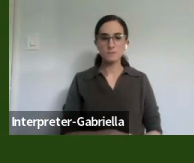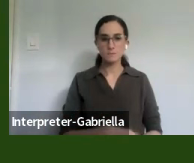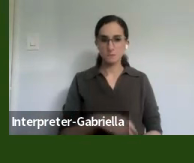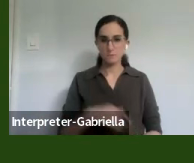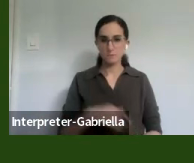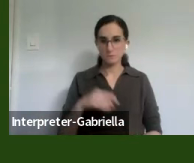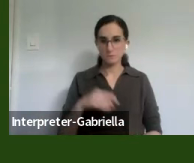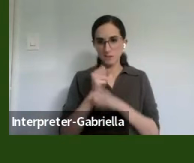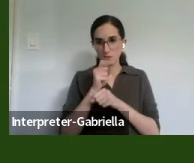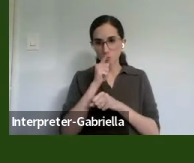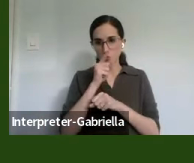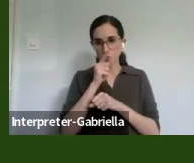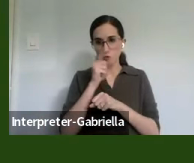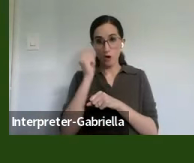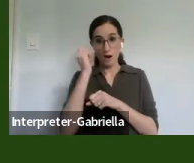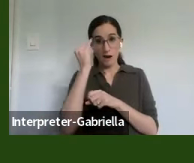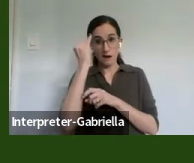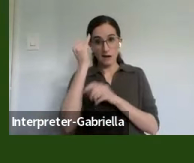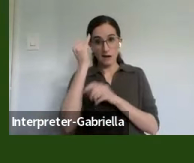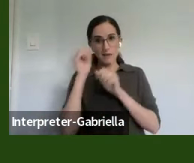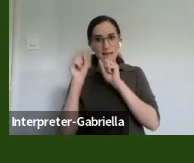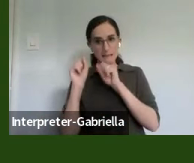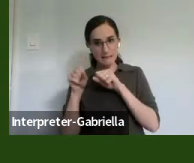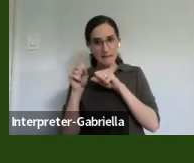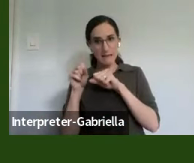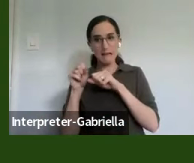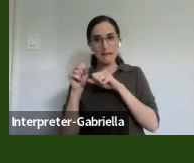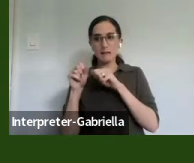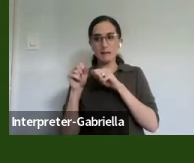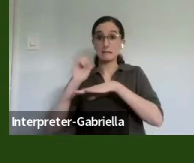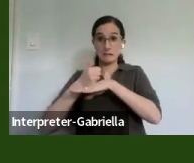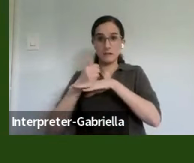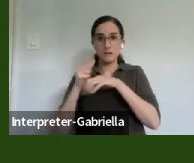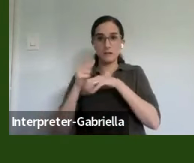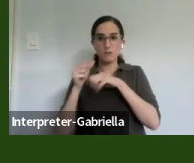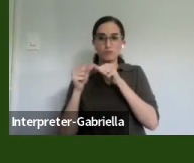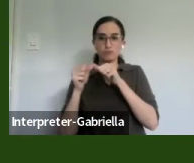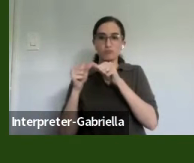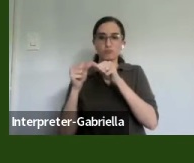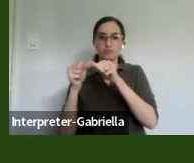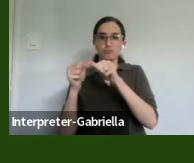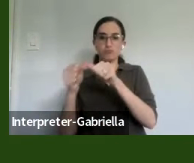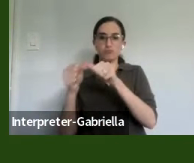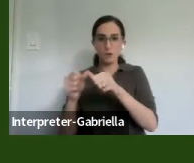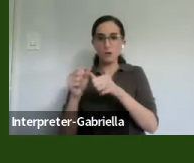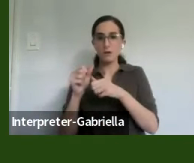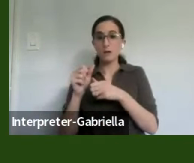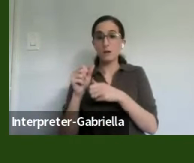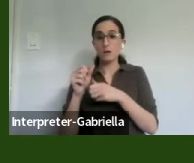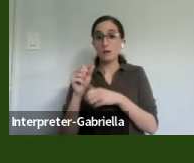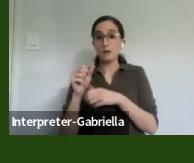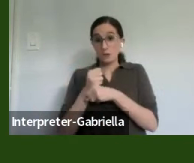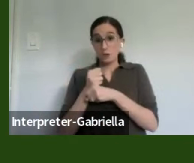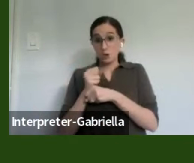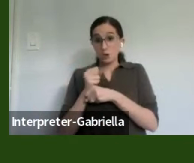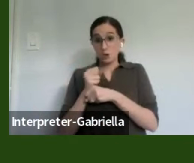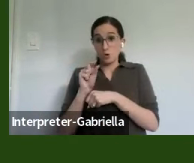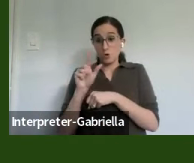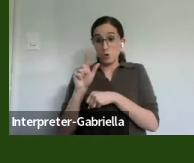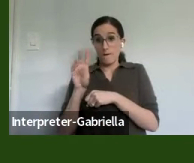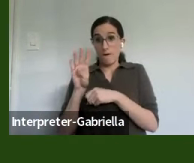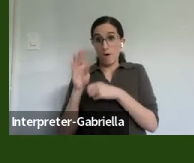and don't depend on a long-term funding source beyond 2024 significantly. Tenemos que asegurarnos de que las ideas